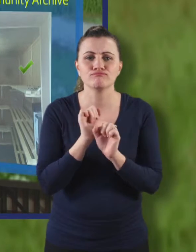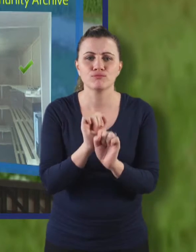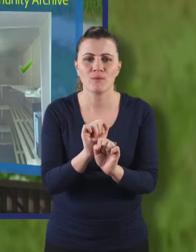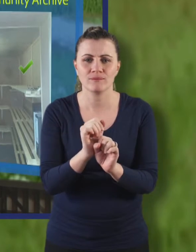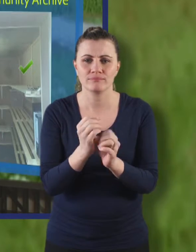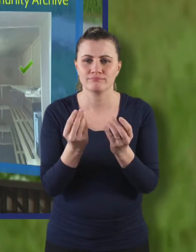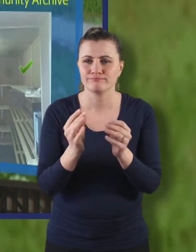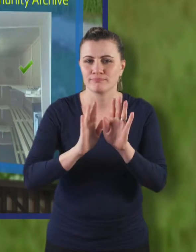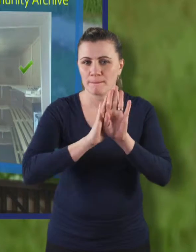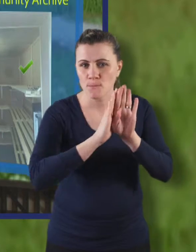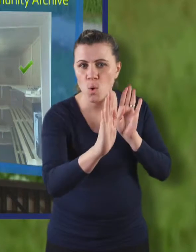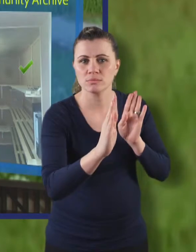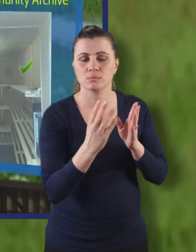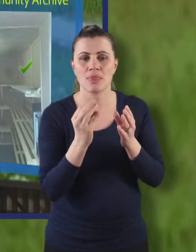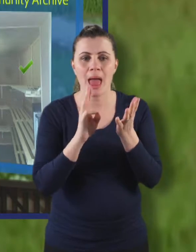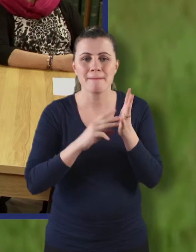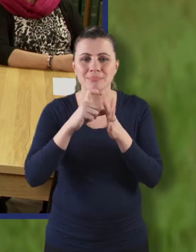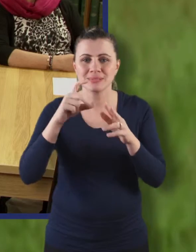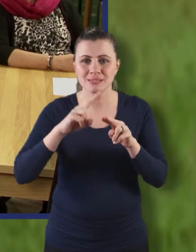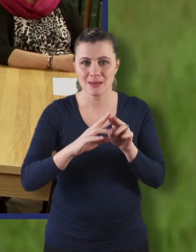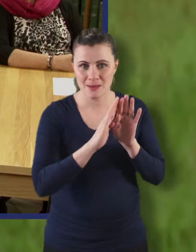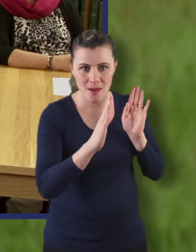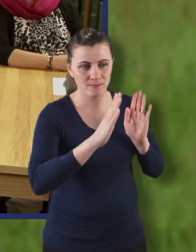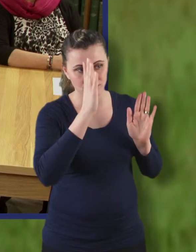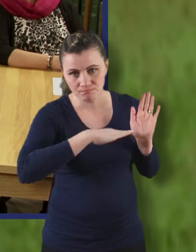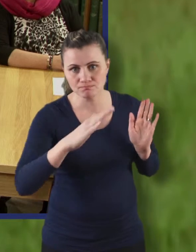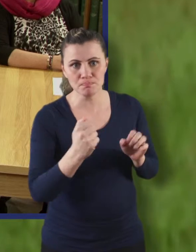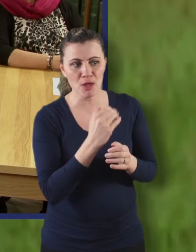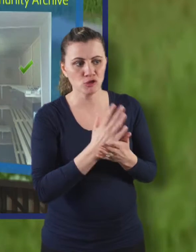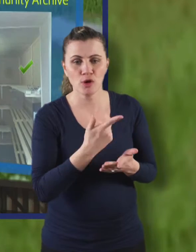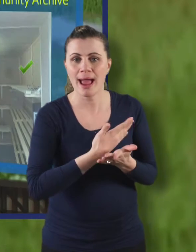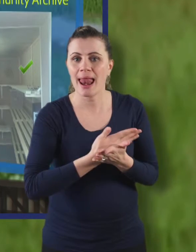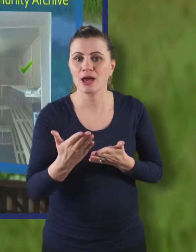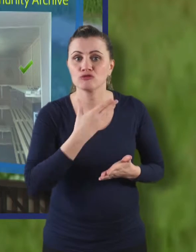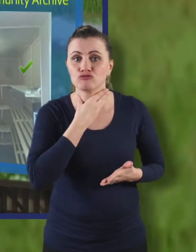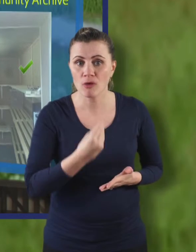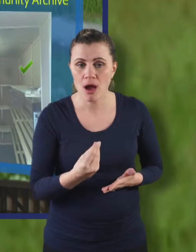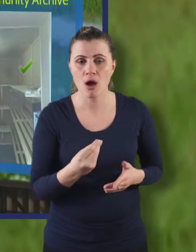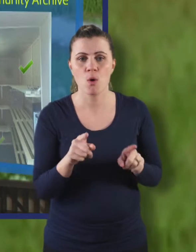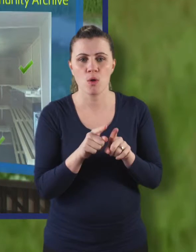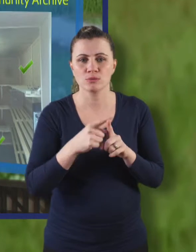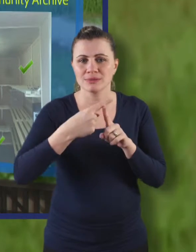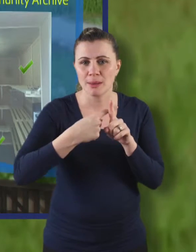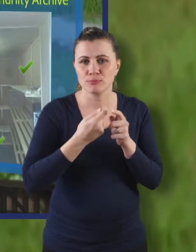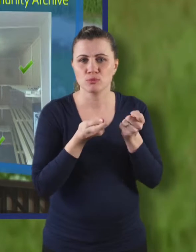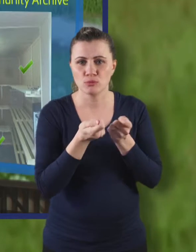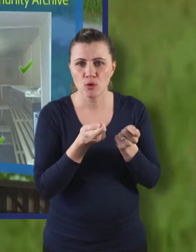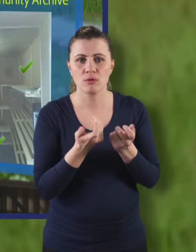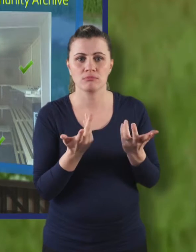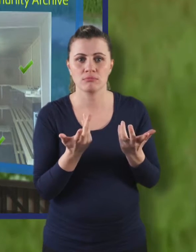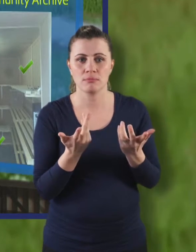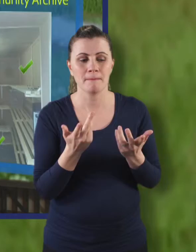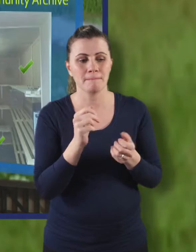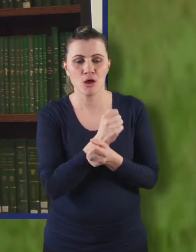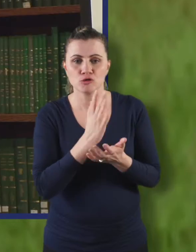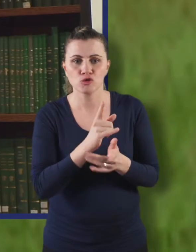it with MDF to make sure that the space is now clean and dry. They can't monitor the temperature and humidity, but now at least it doesn't suffer